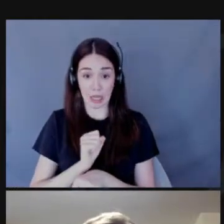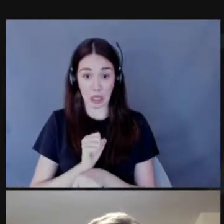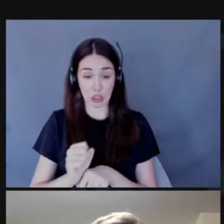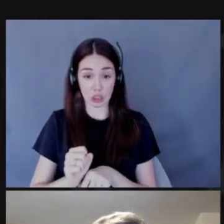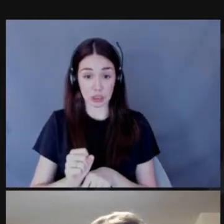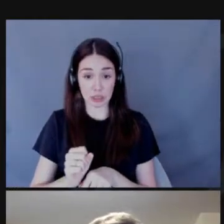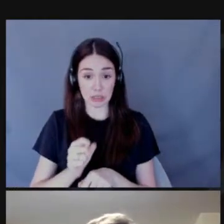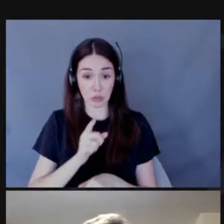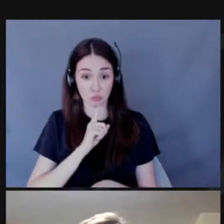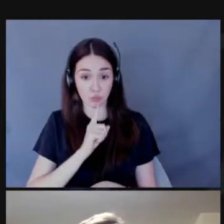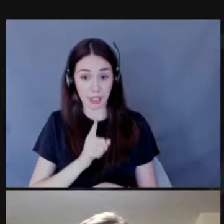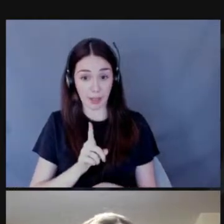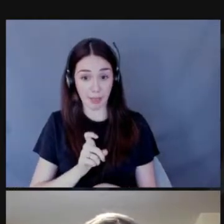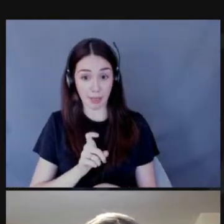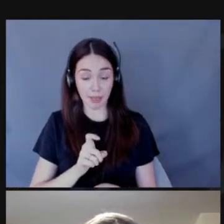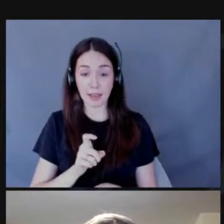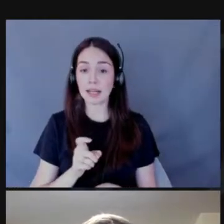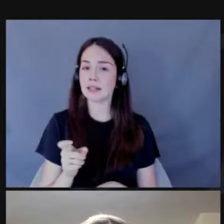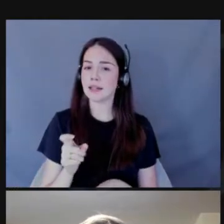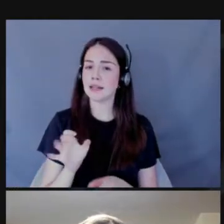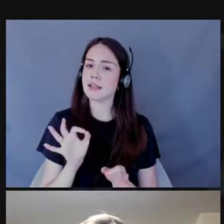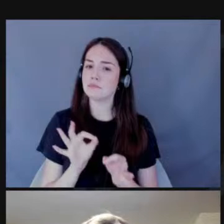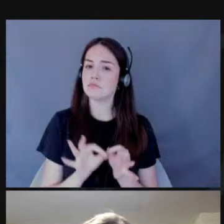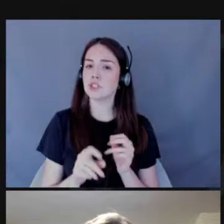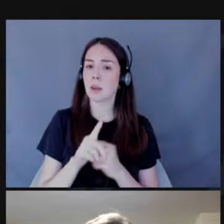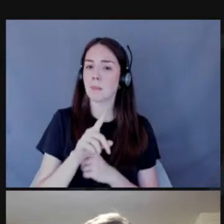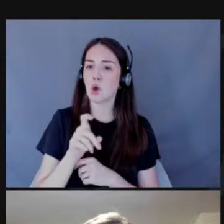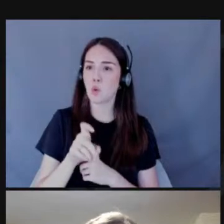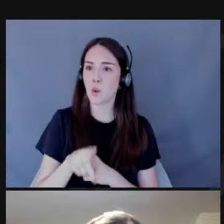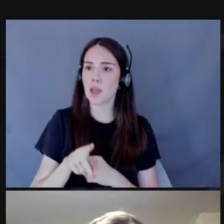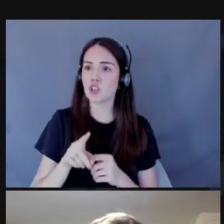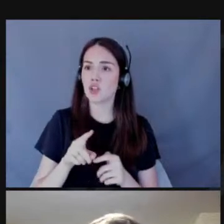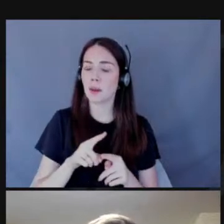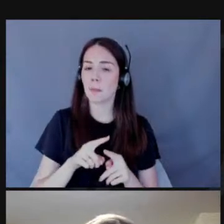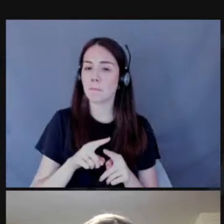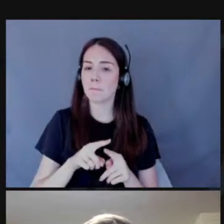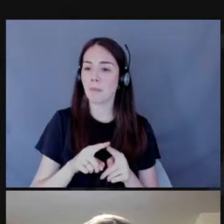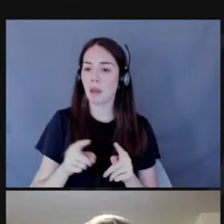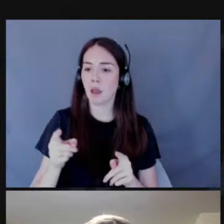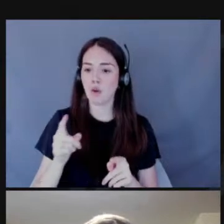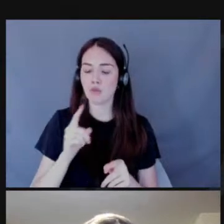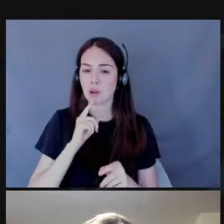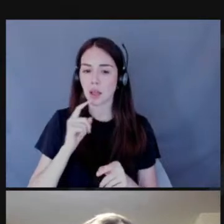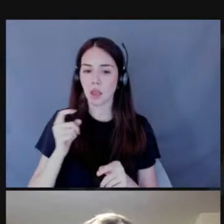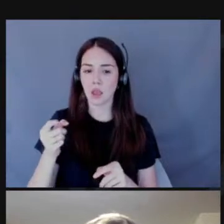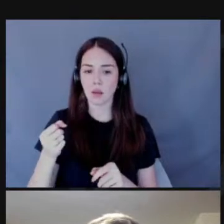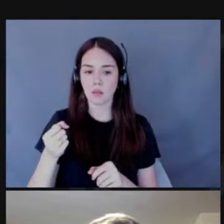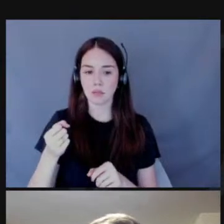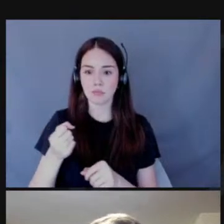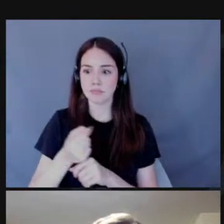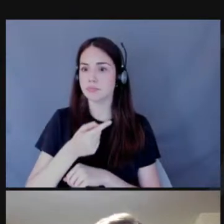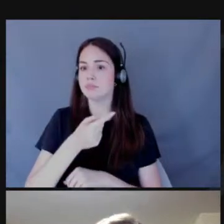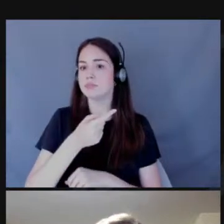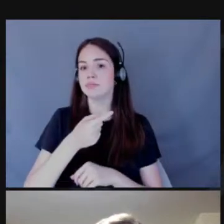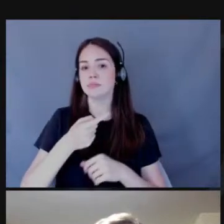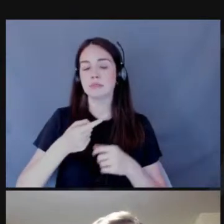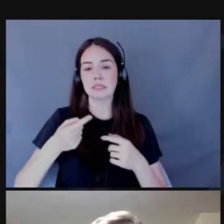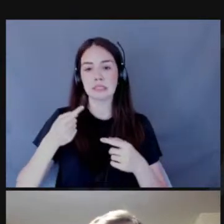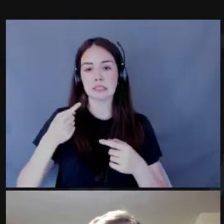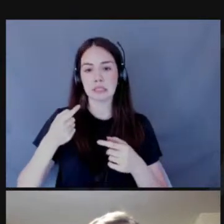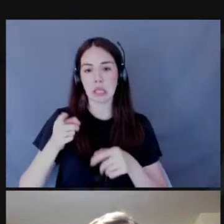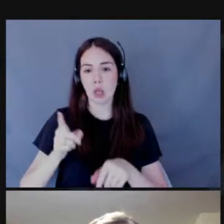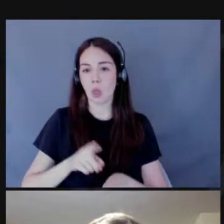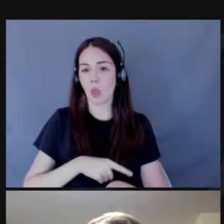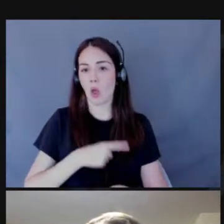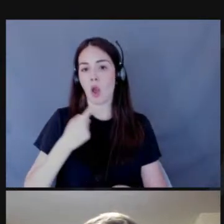that simple question sort of spun out into a much longer and larger debate that I'm not